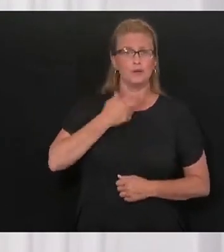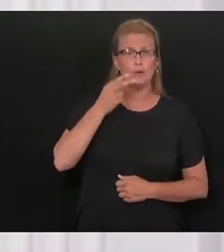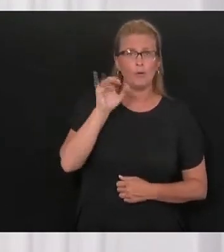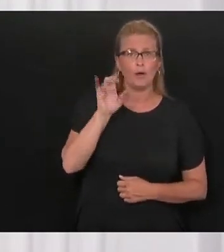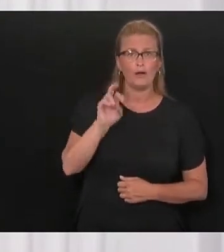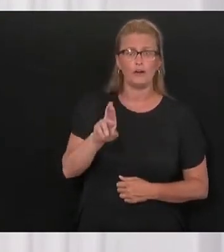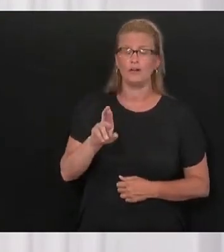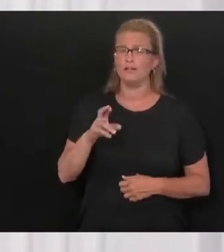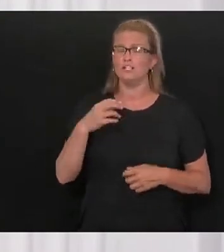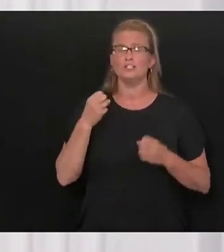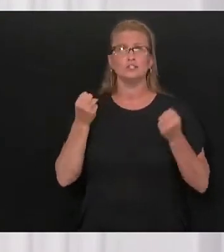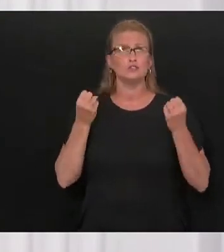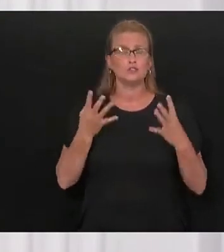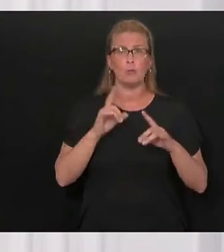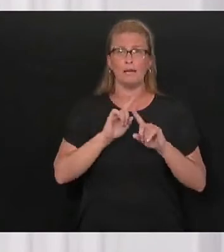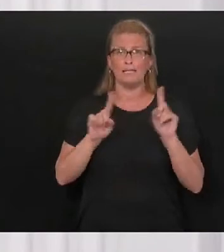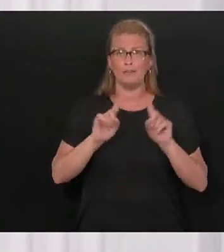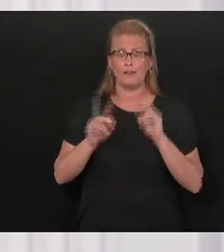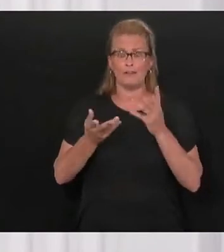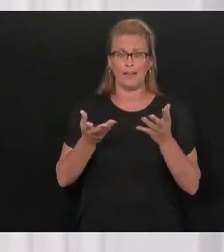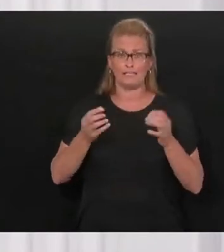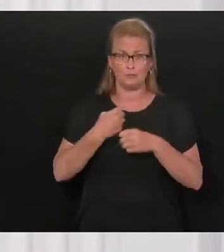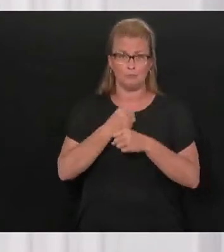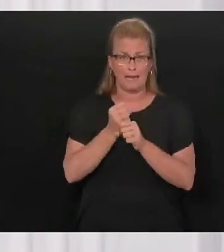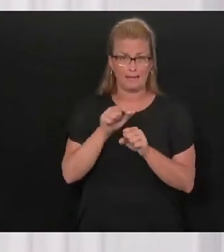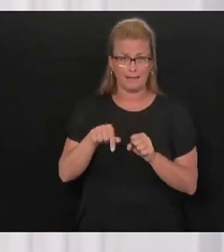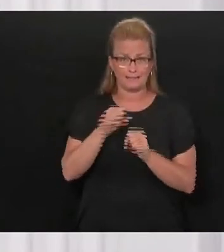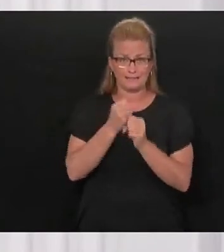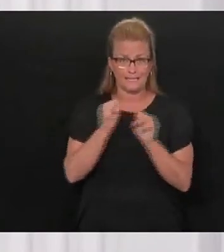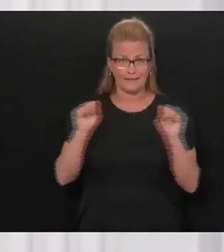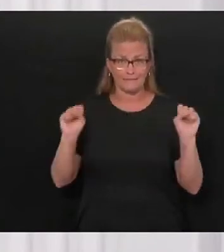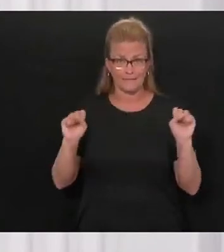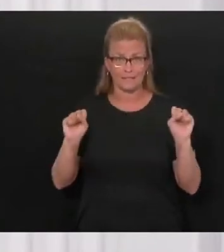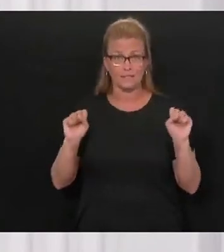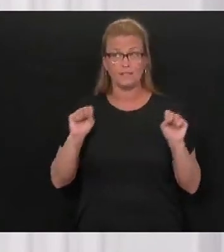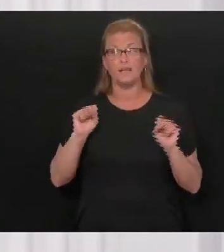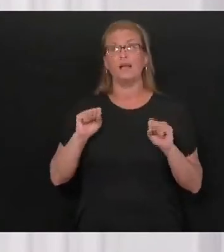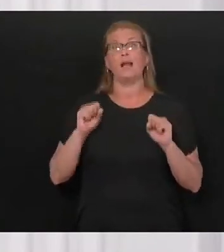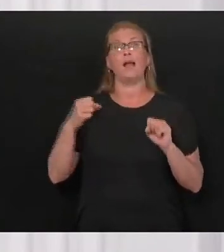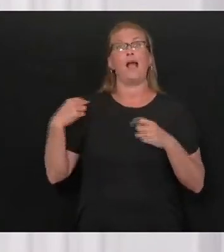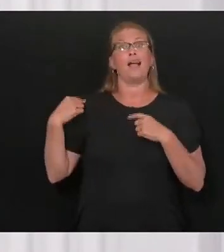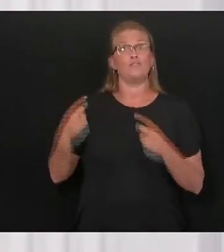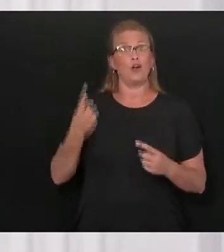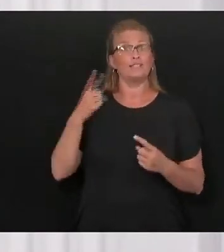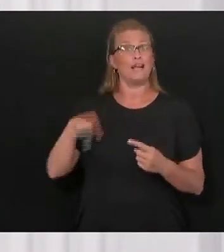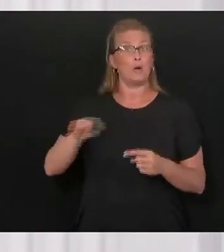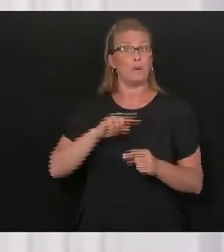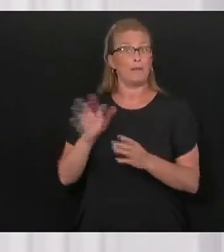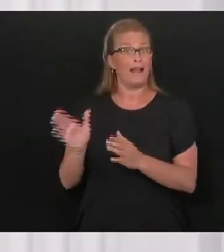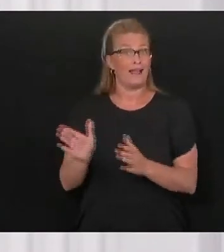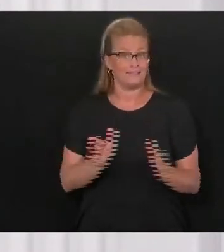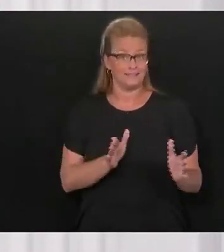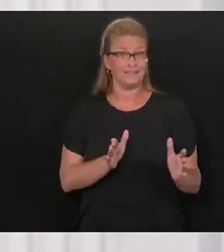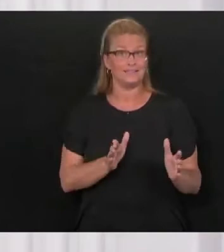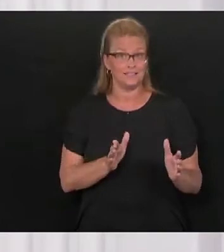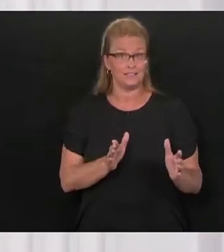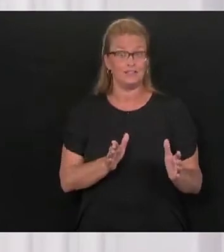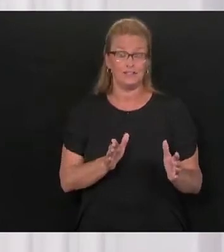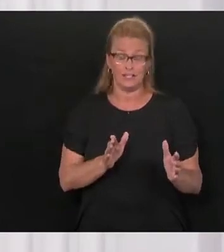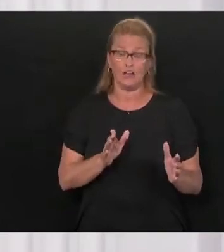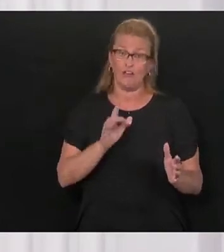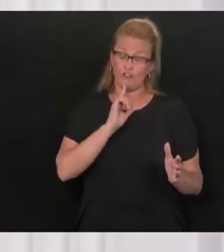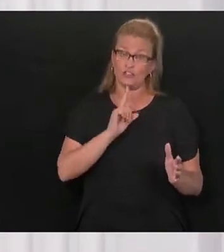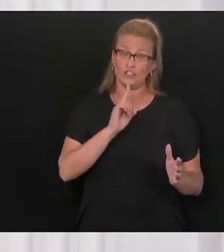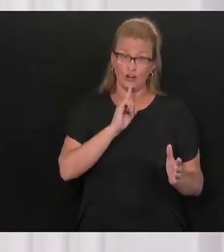make it safe. Now, Brad, to your point of the plans, yes, we absolutely, and I believe the governor has been